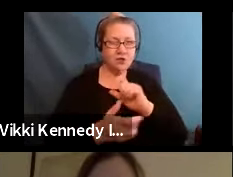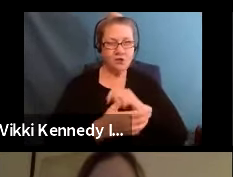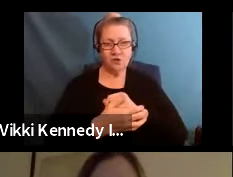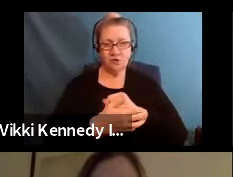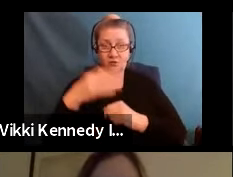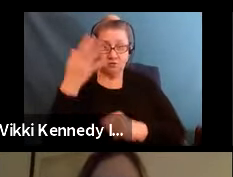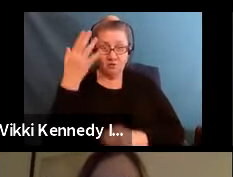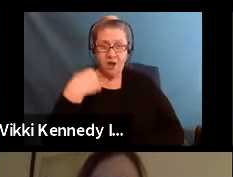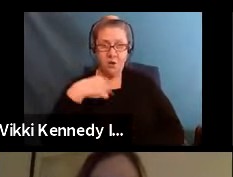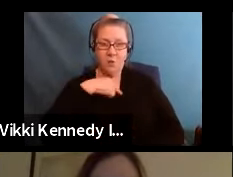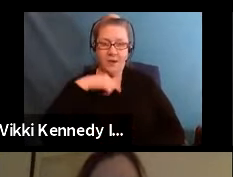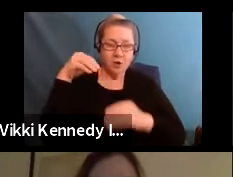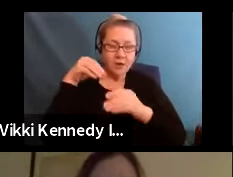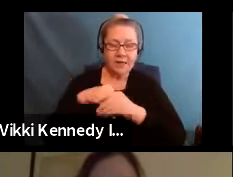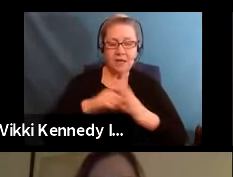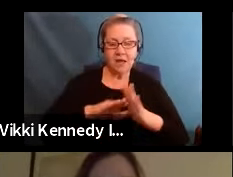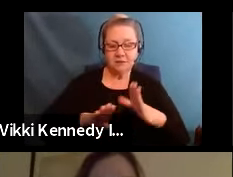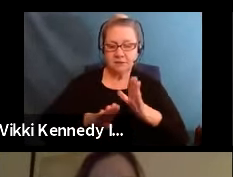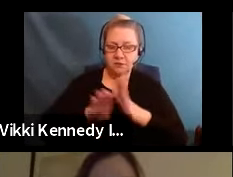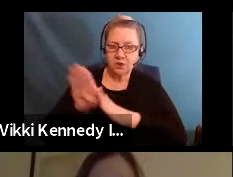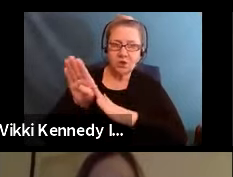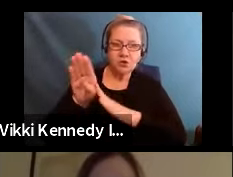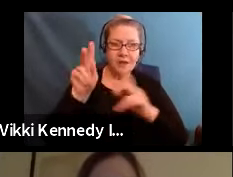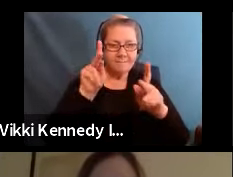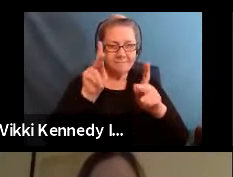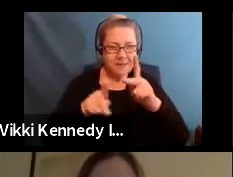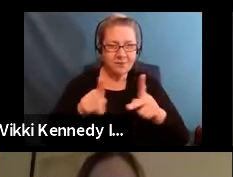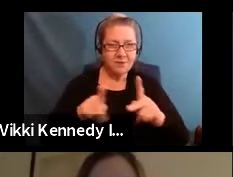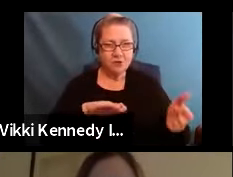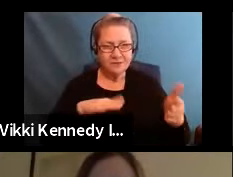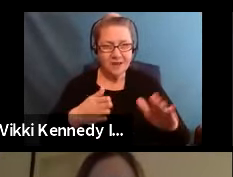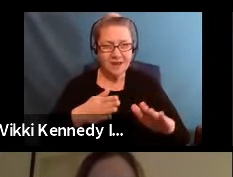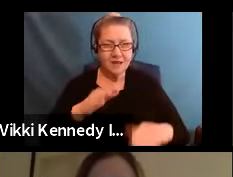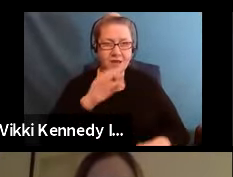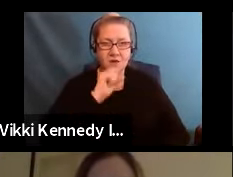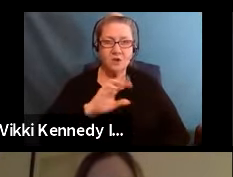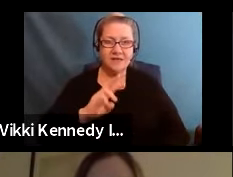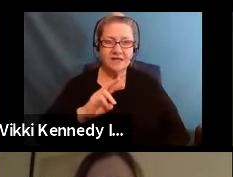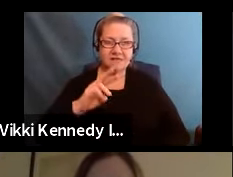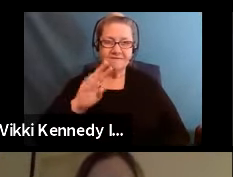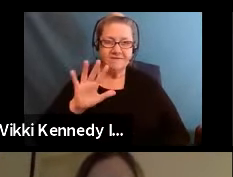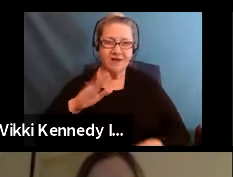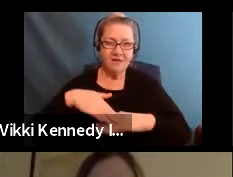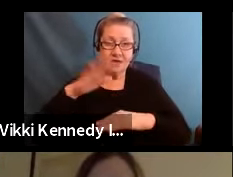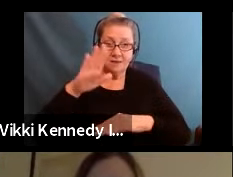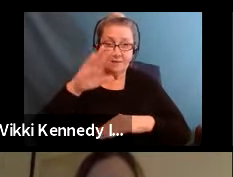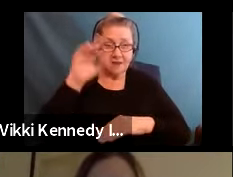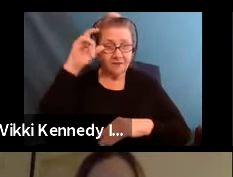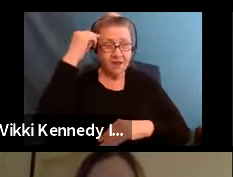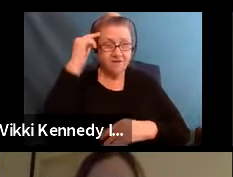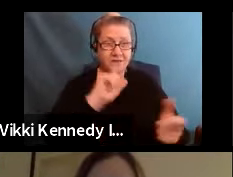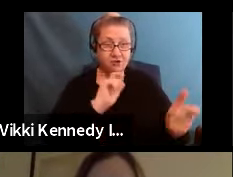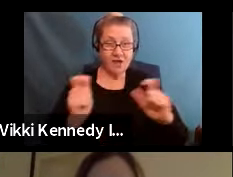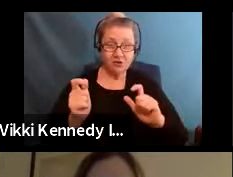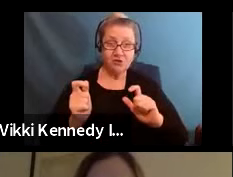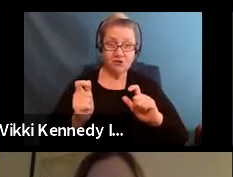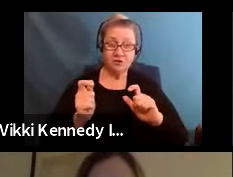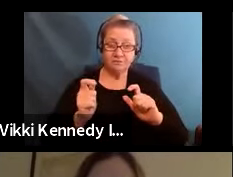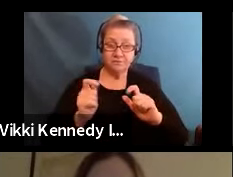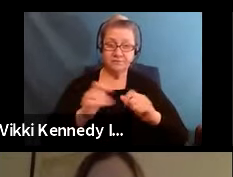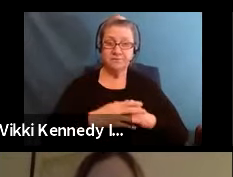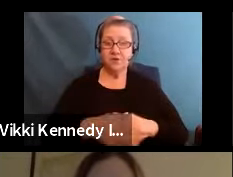we're in a surge where the people that are dying are 65 and up, and then the federal government made some changes. So. And the